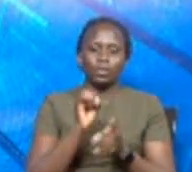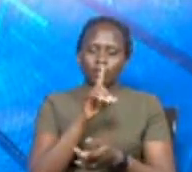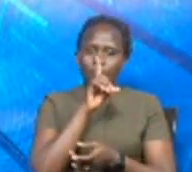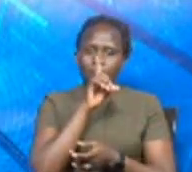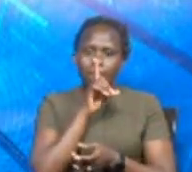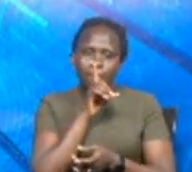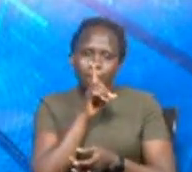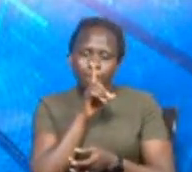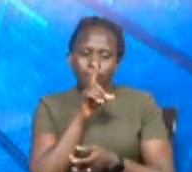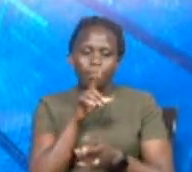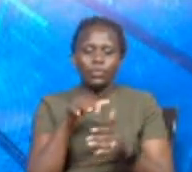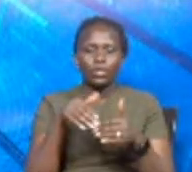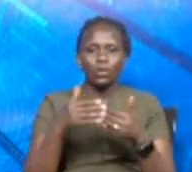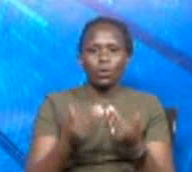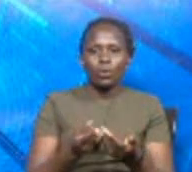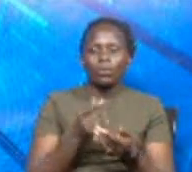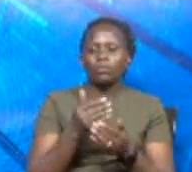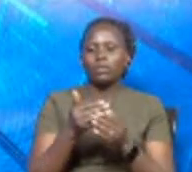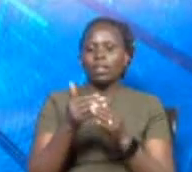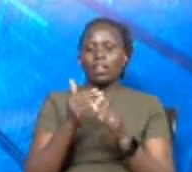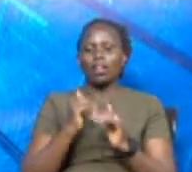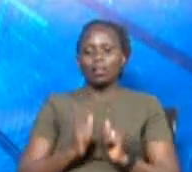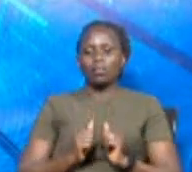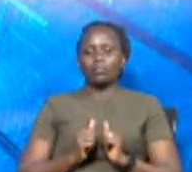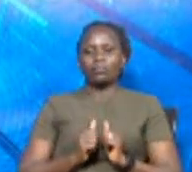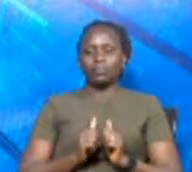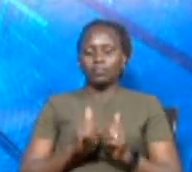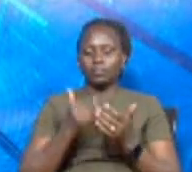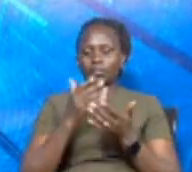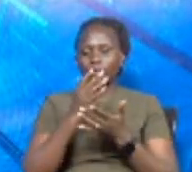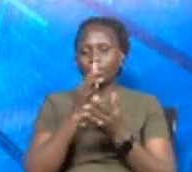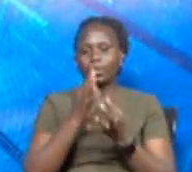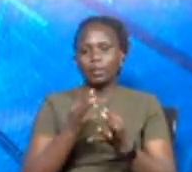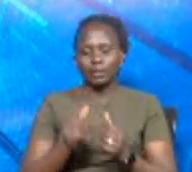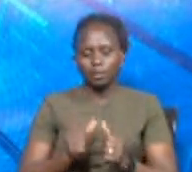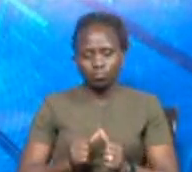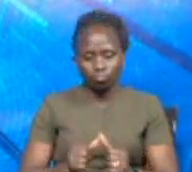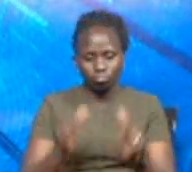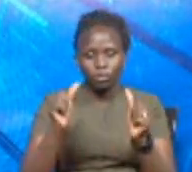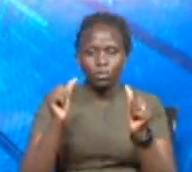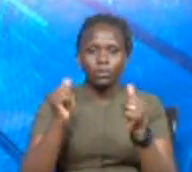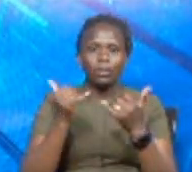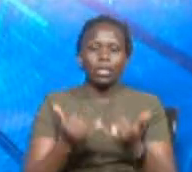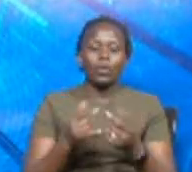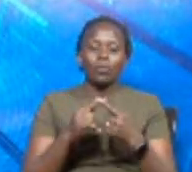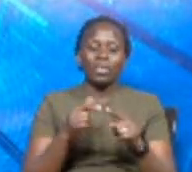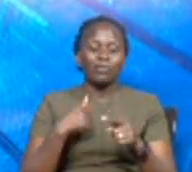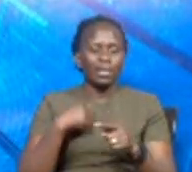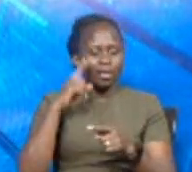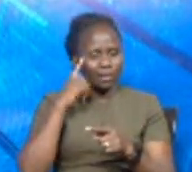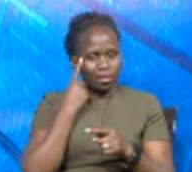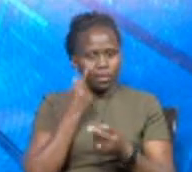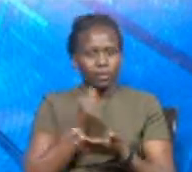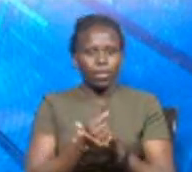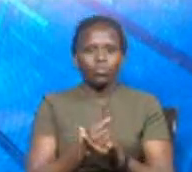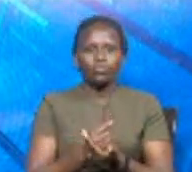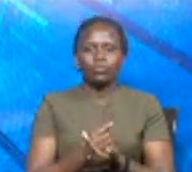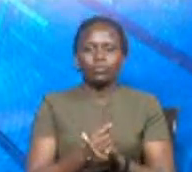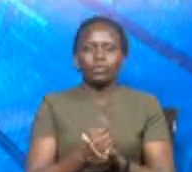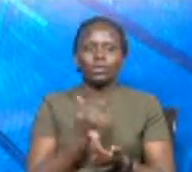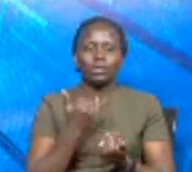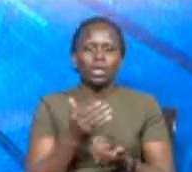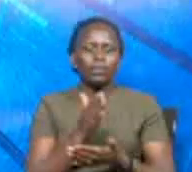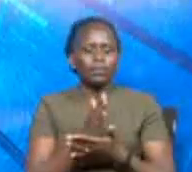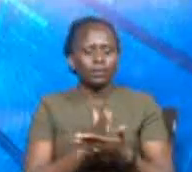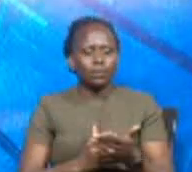you stay back, things slip through. But I think it is intensifying. Okay. Now, the uptake of some of the